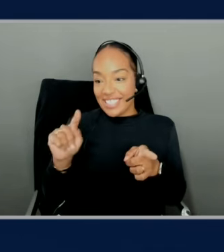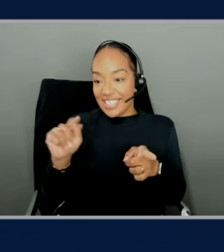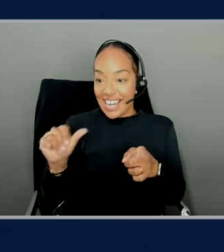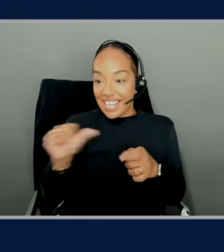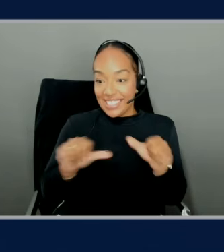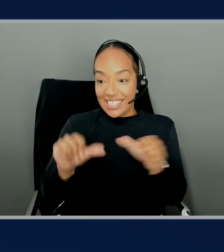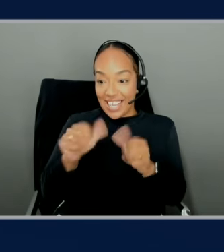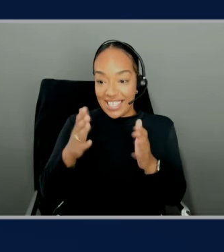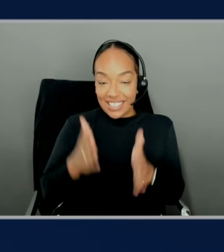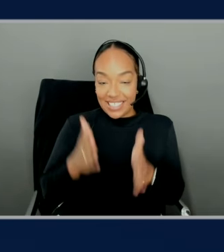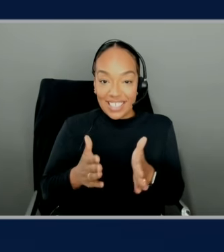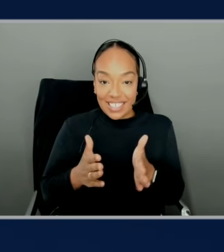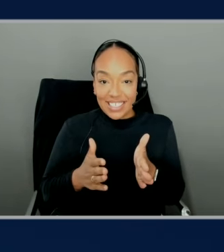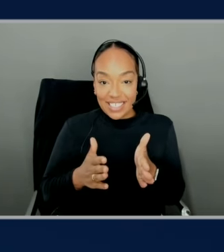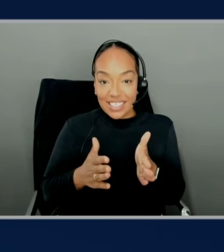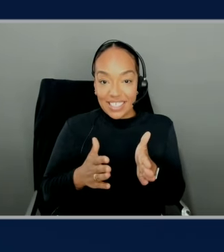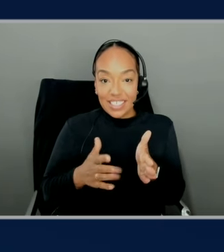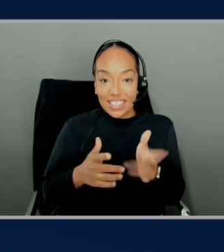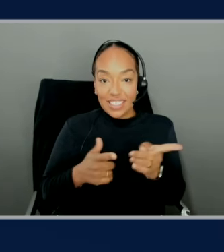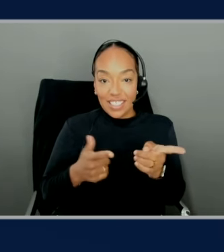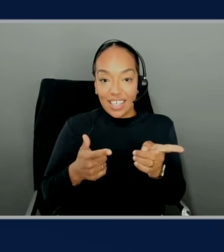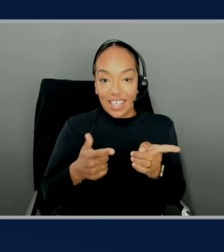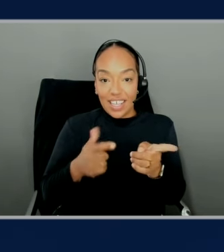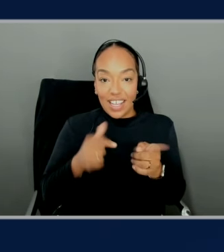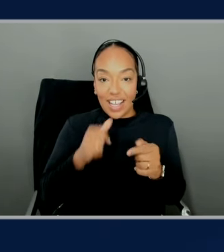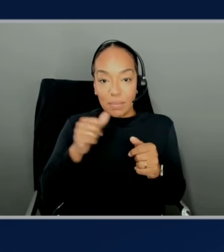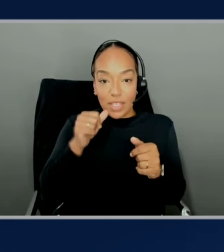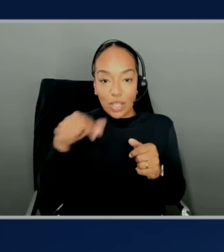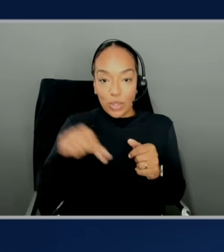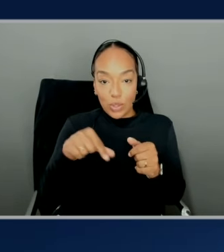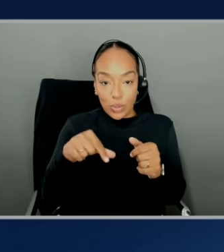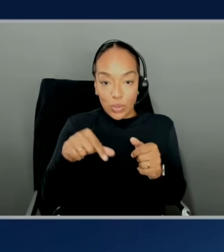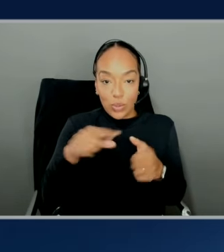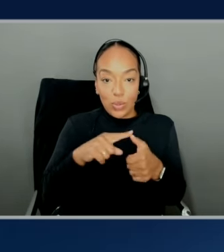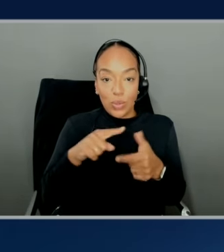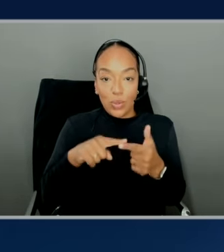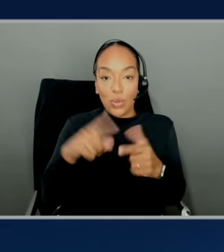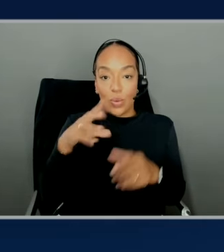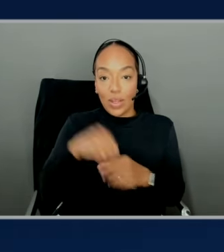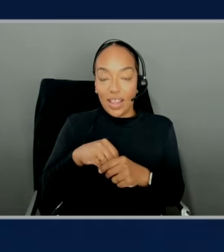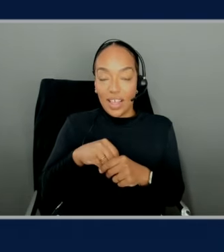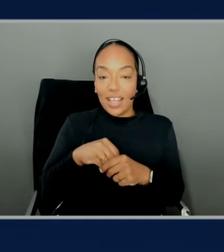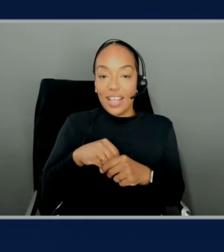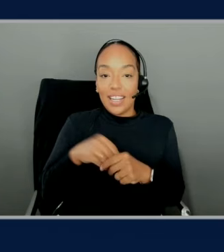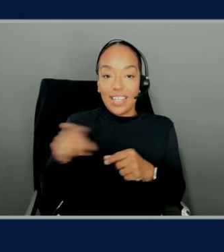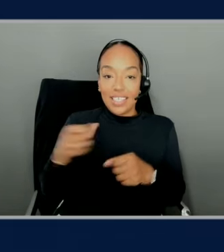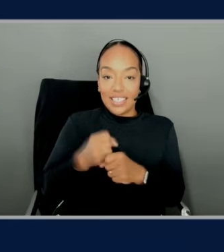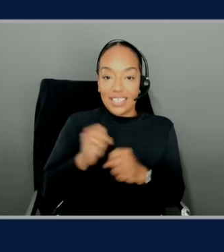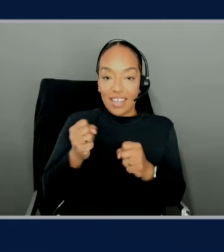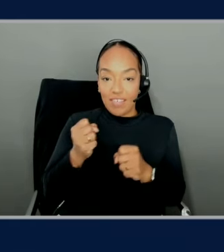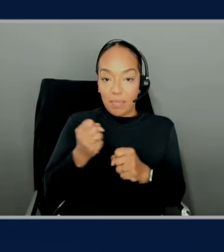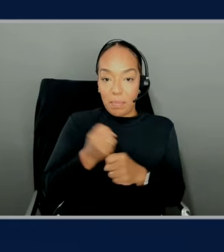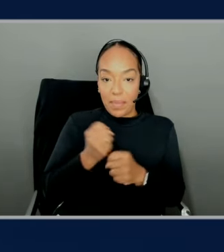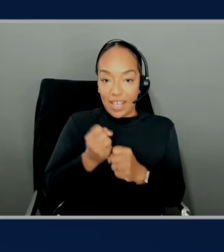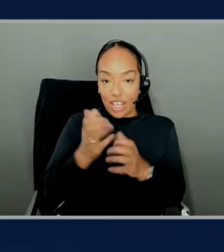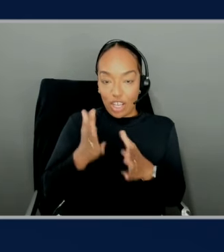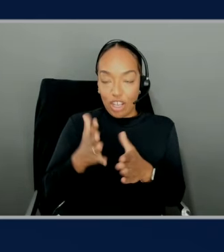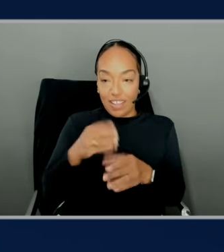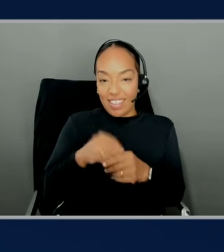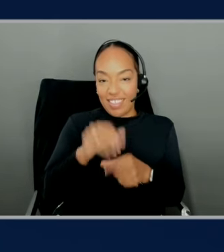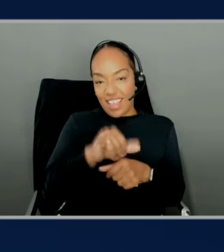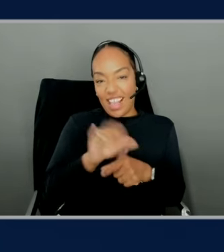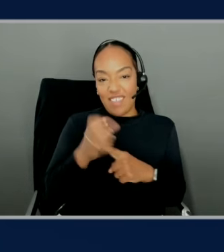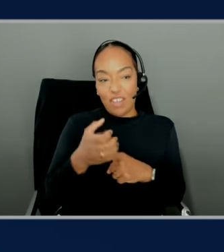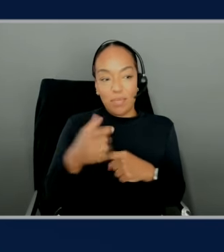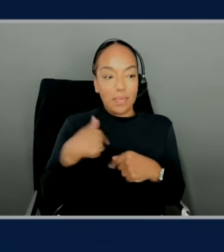can now access Amazon Q Developer within Amazon SageMaker integrated development environment. Oh, I'm excited to see your